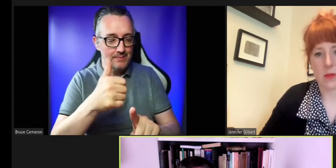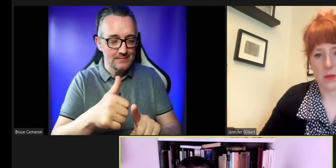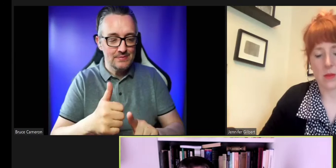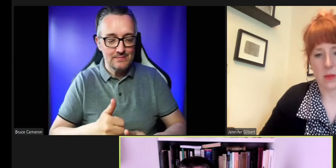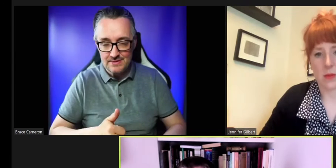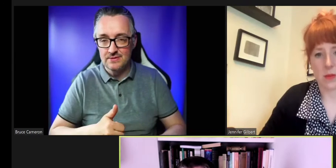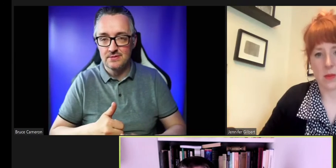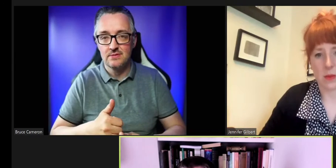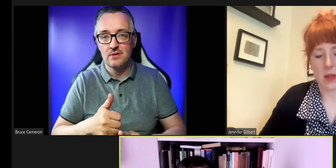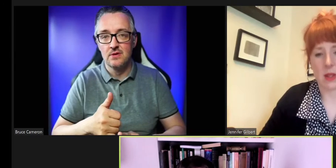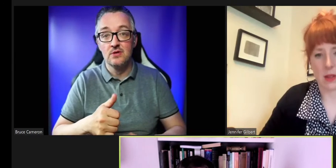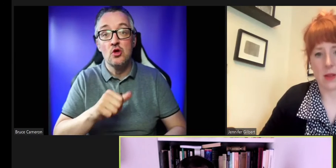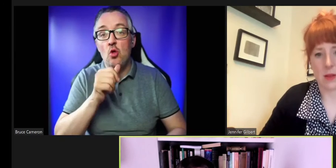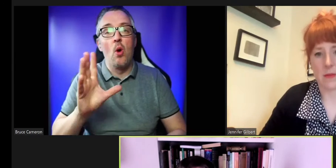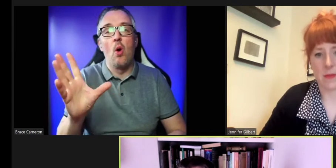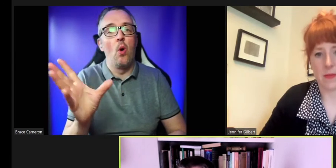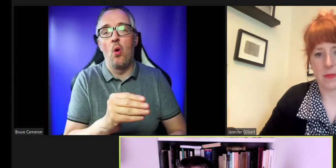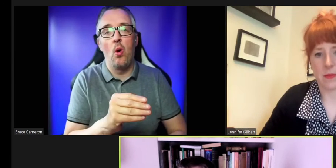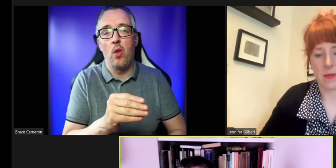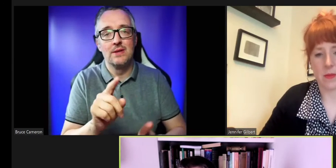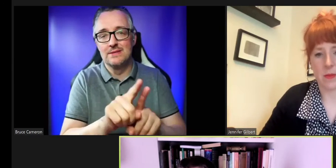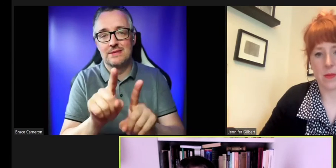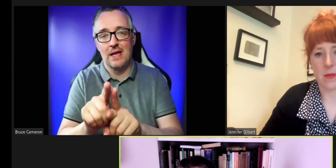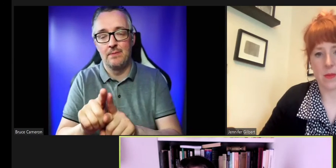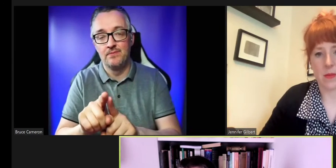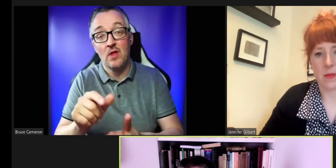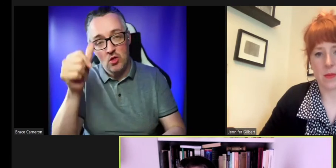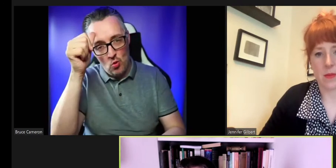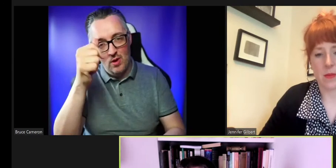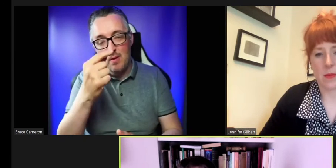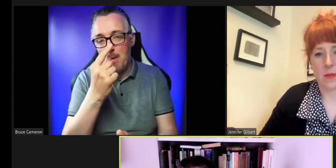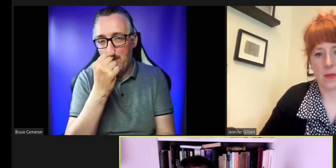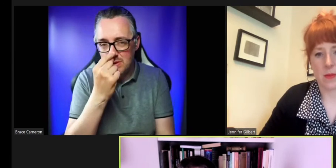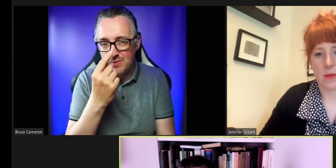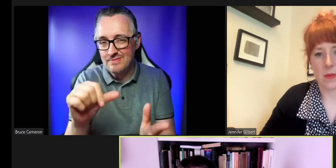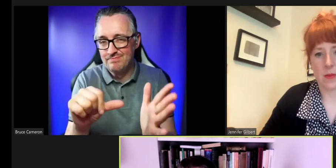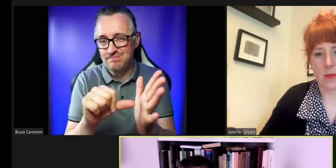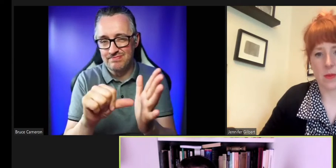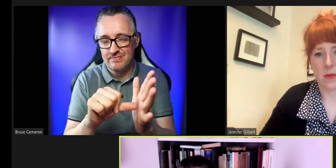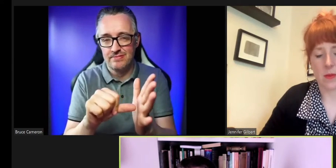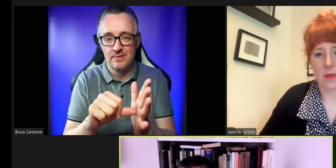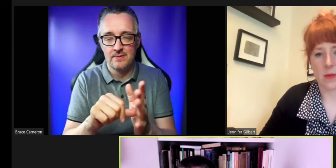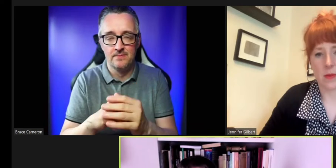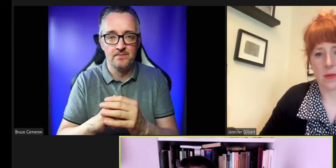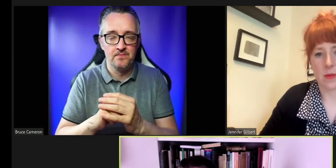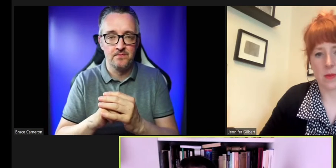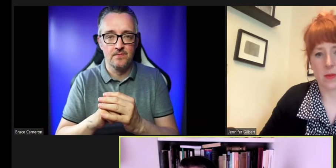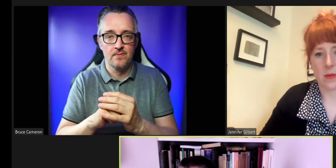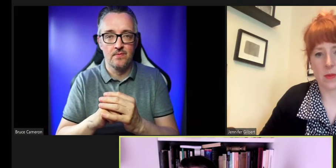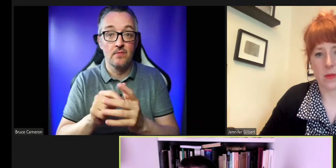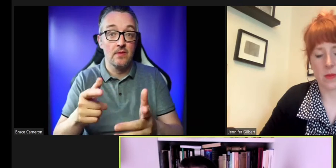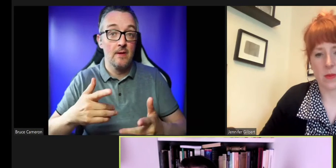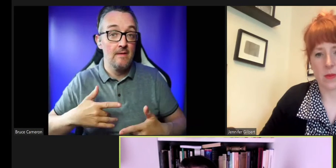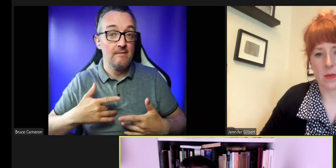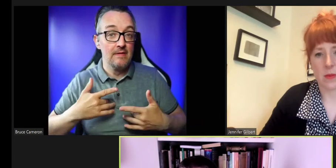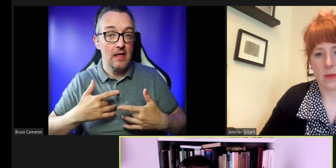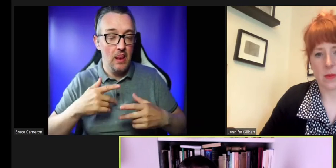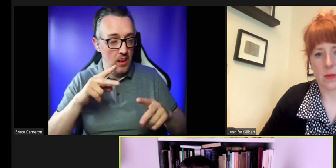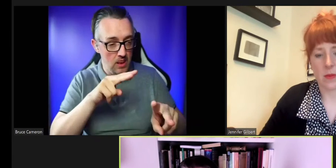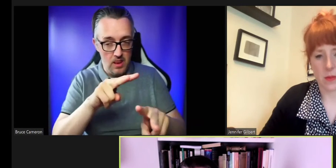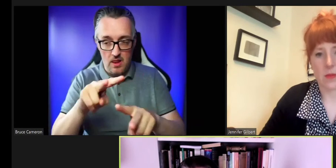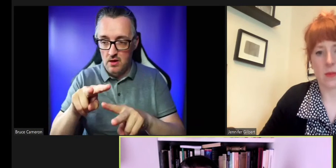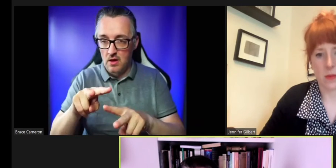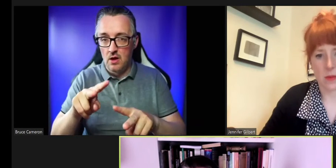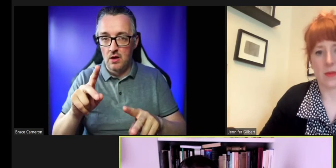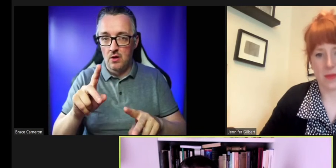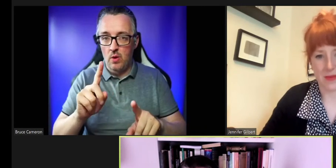the case for everybody, and it can be very hard. So finding those things which really help you to decompress, as